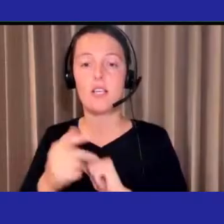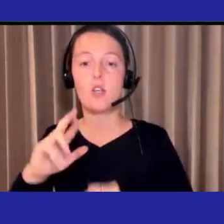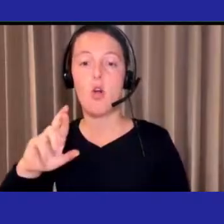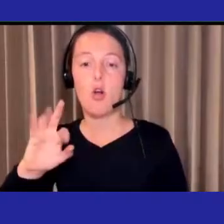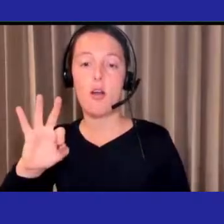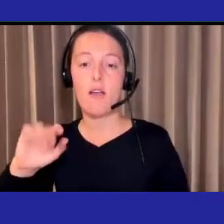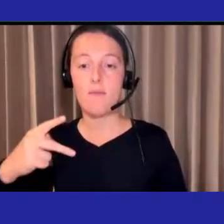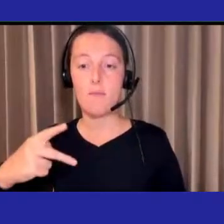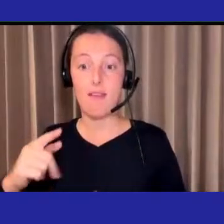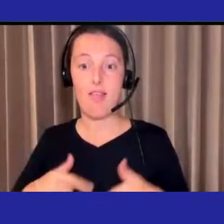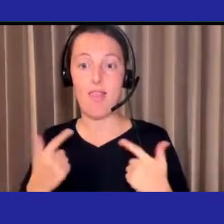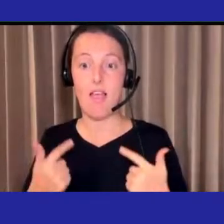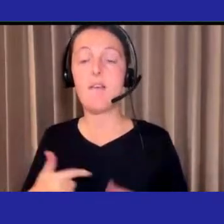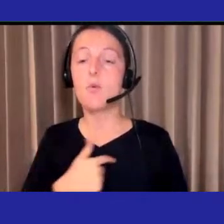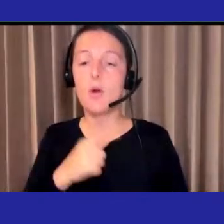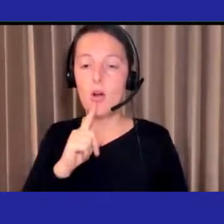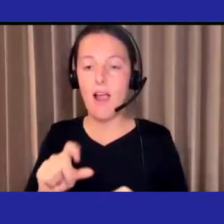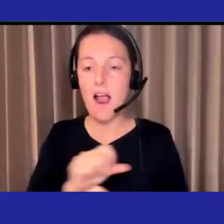contract negotiation process.